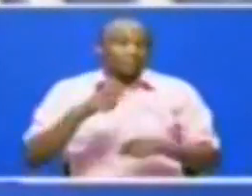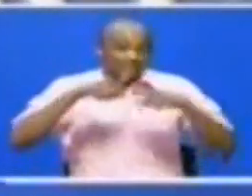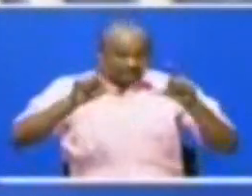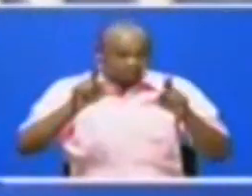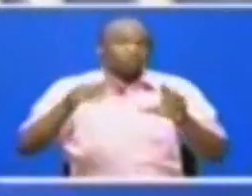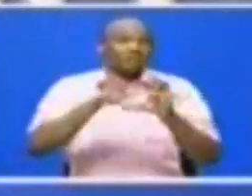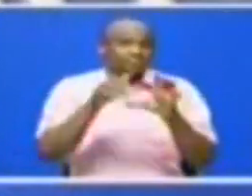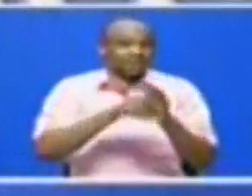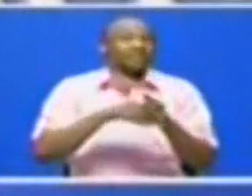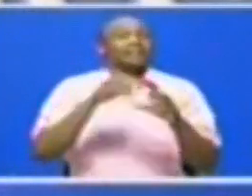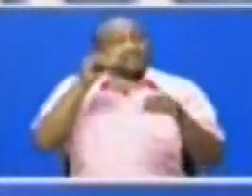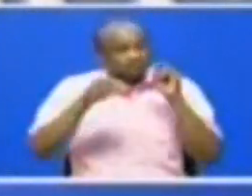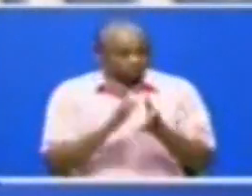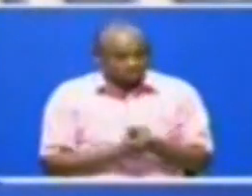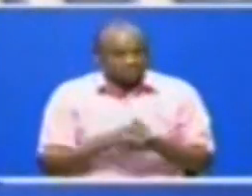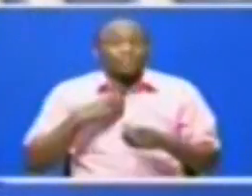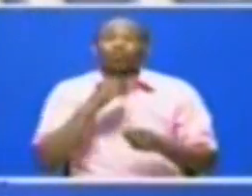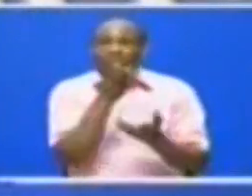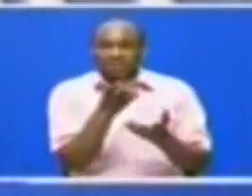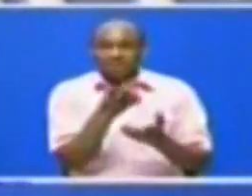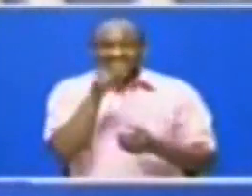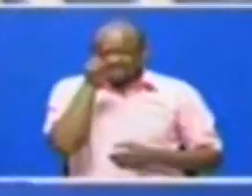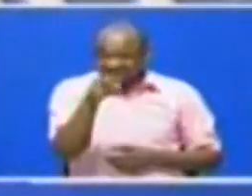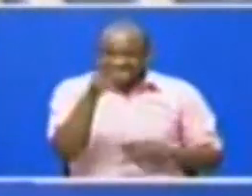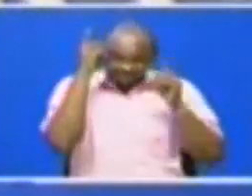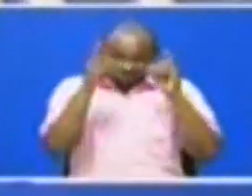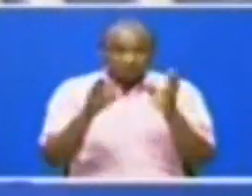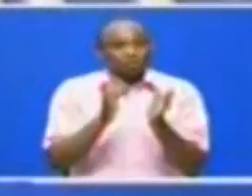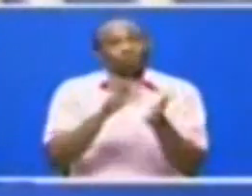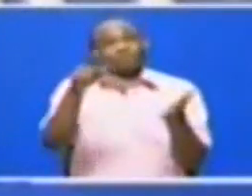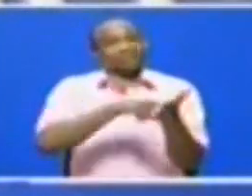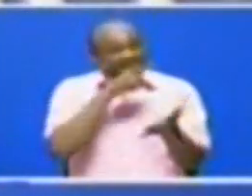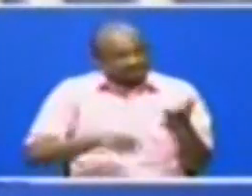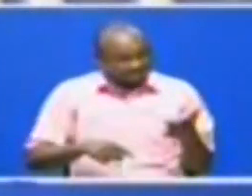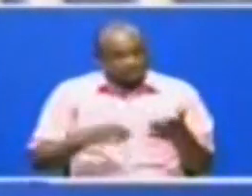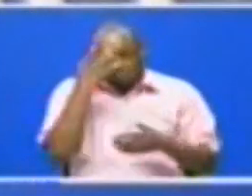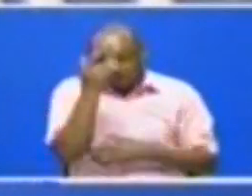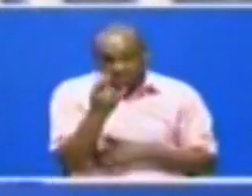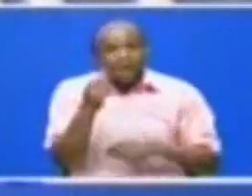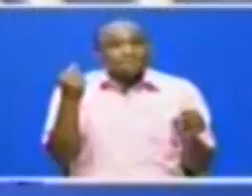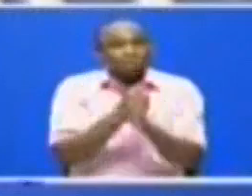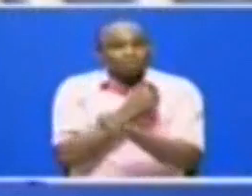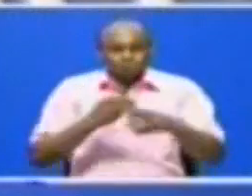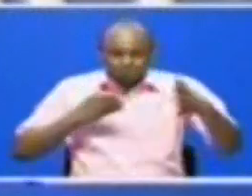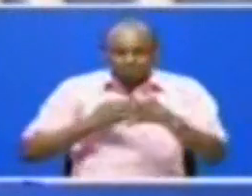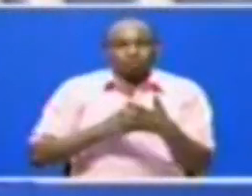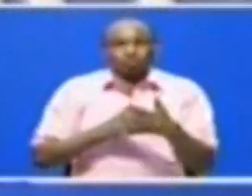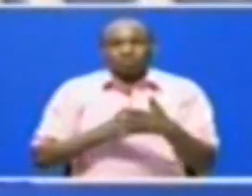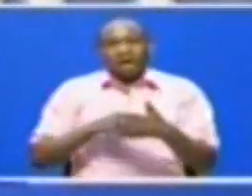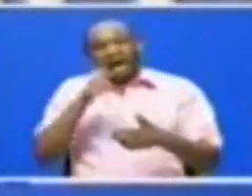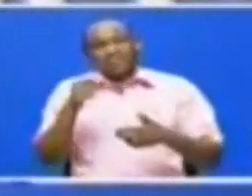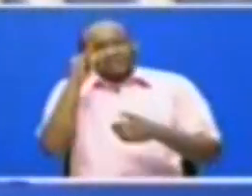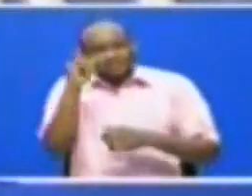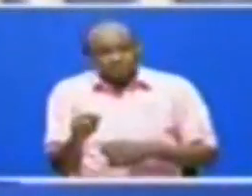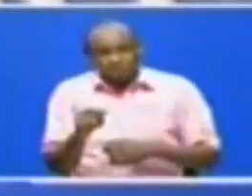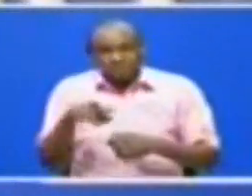to participate in the first election. Look, that decision was erroneous because you cannot bind individuals